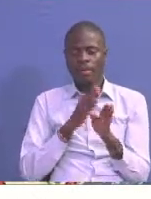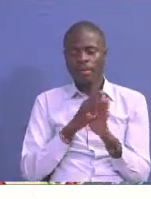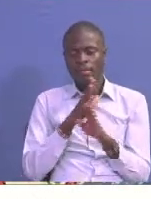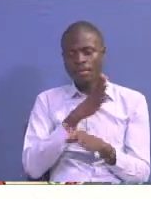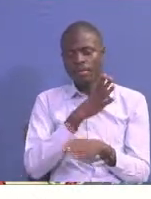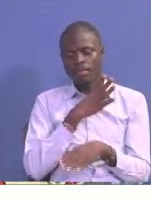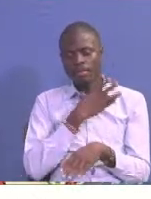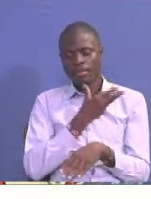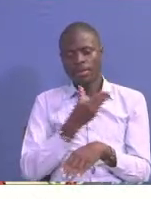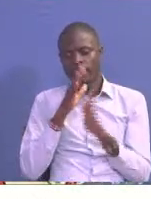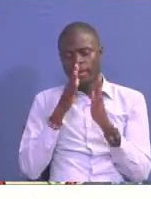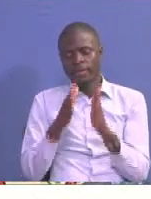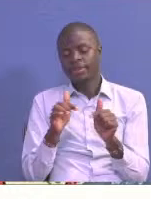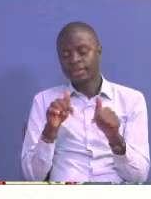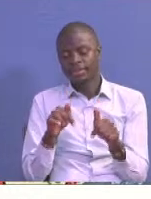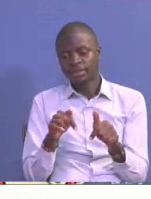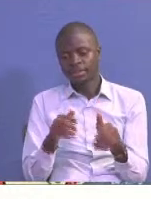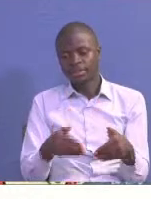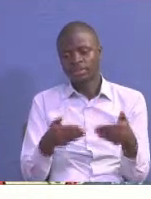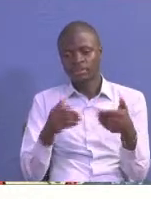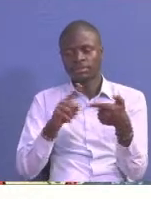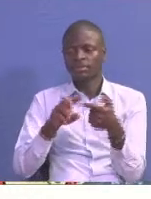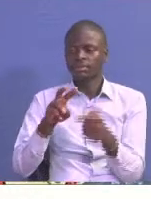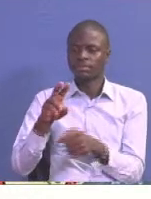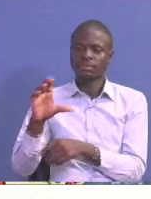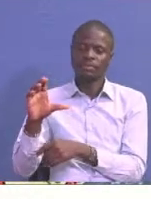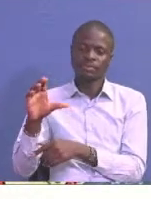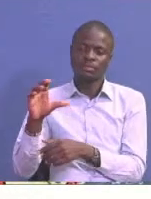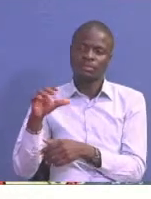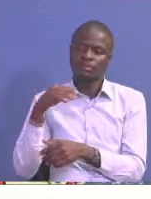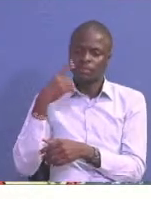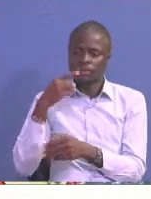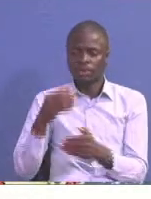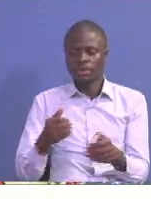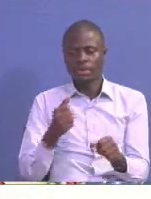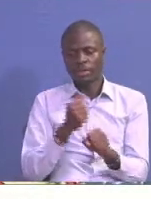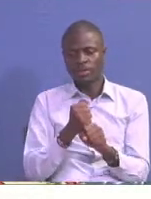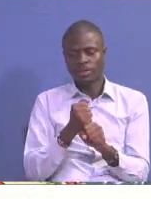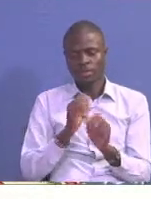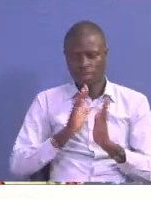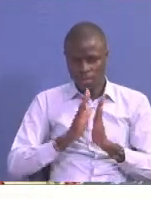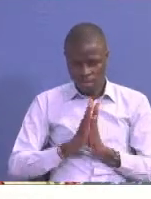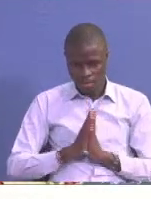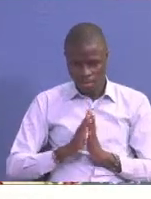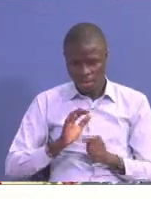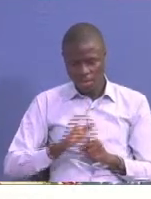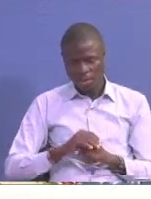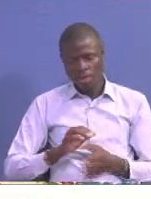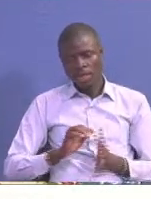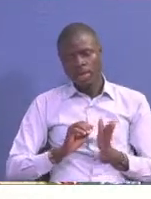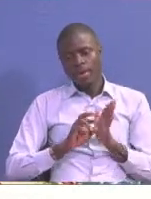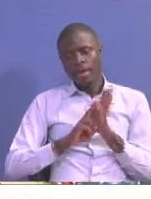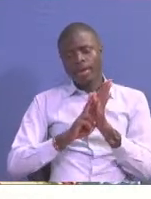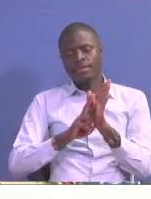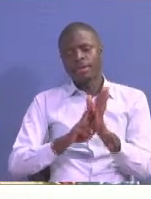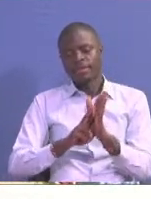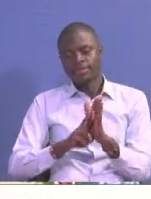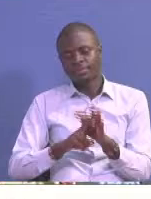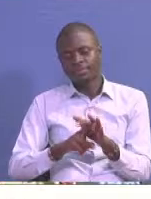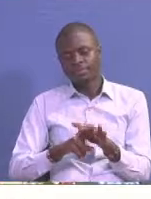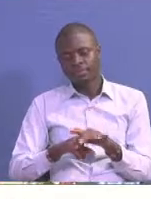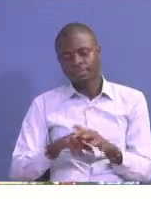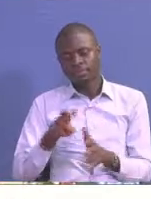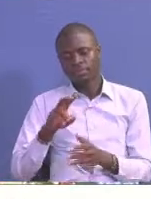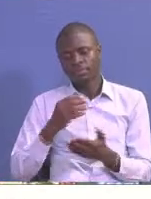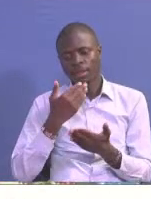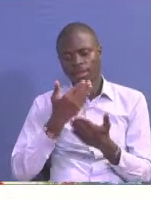today. I'm going to hand it over to the Vice Chancellor, who will do the honors on our behalf. Thank you very much, Vice